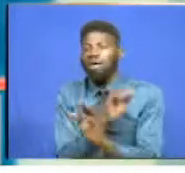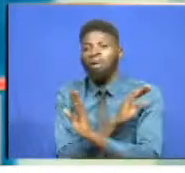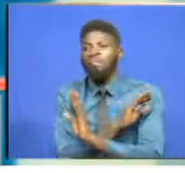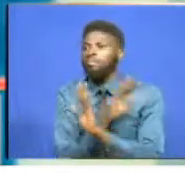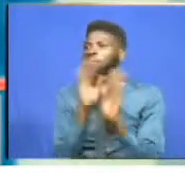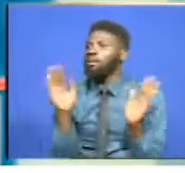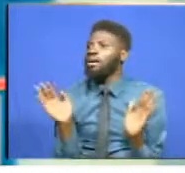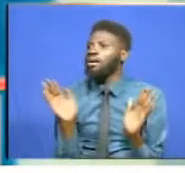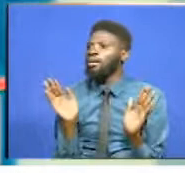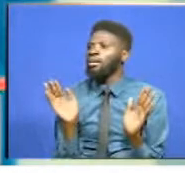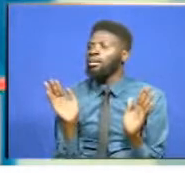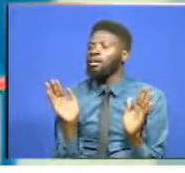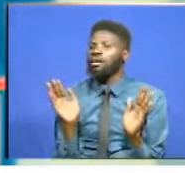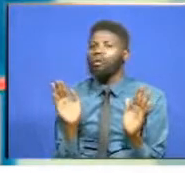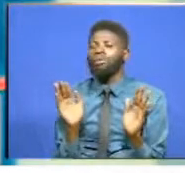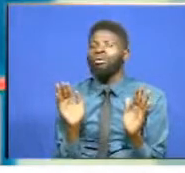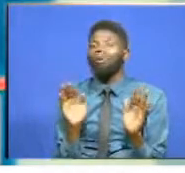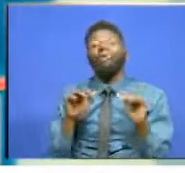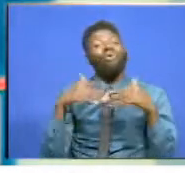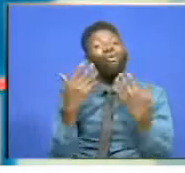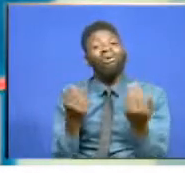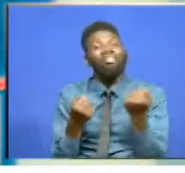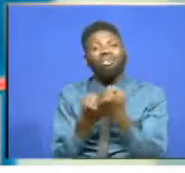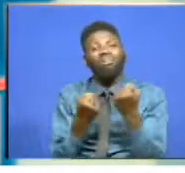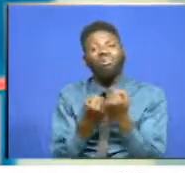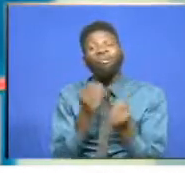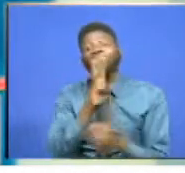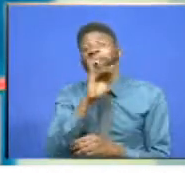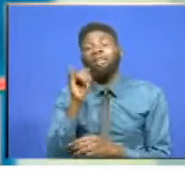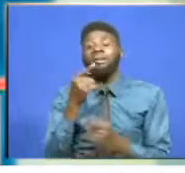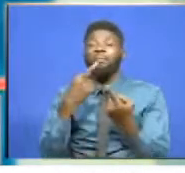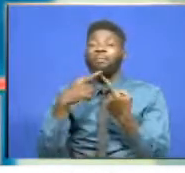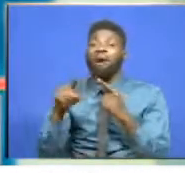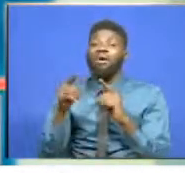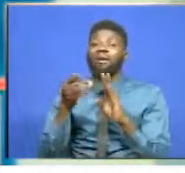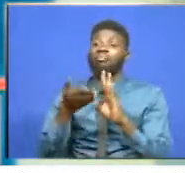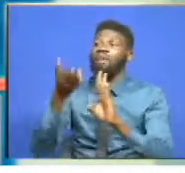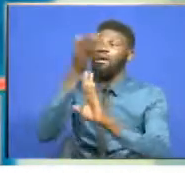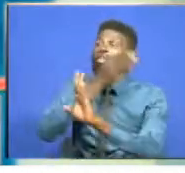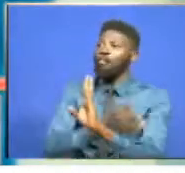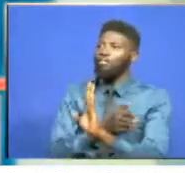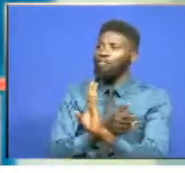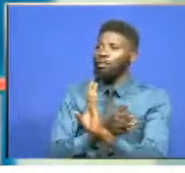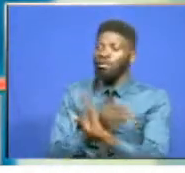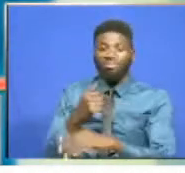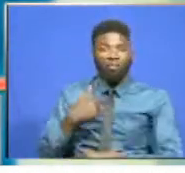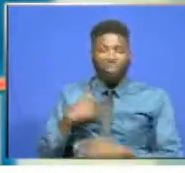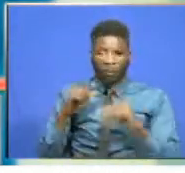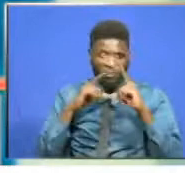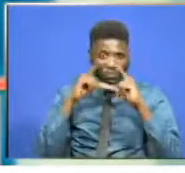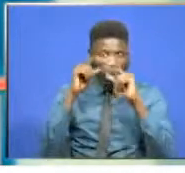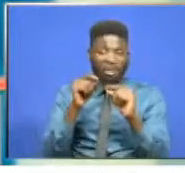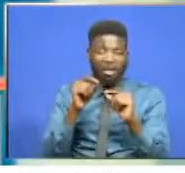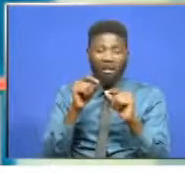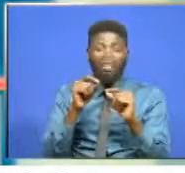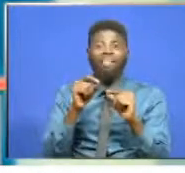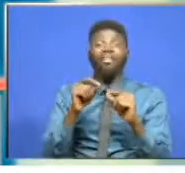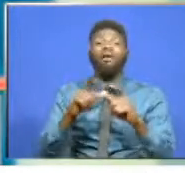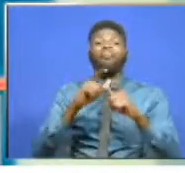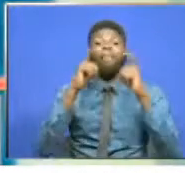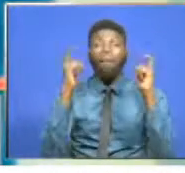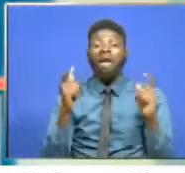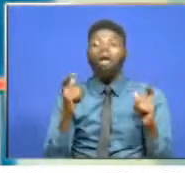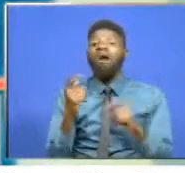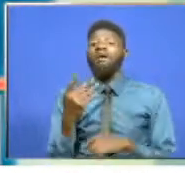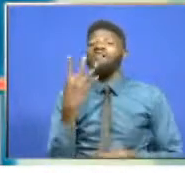Yet, earlier before Mheshimiwa came, I had said that these big four would not have taken